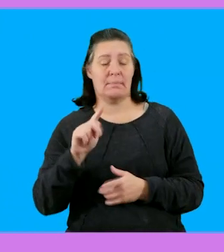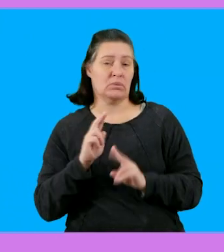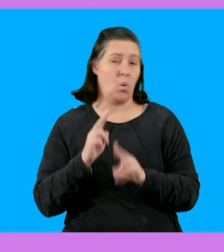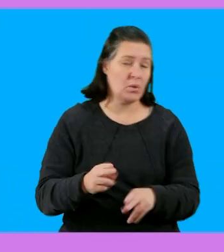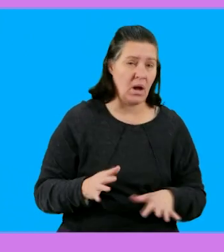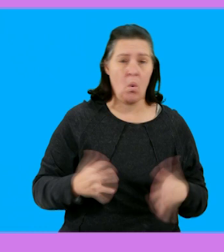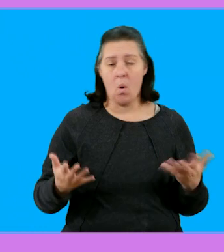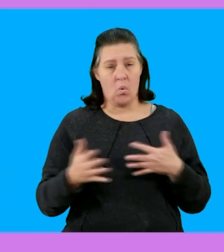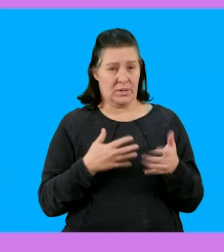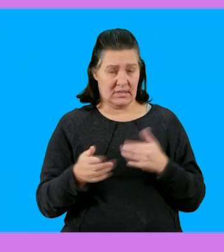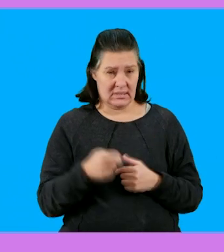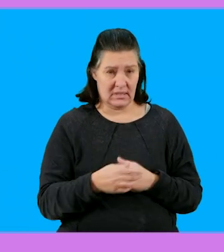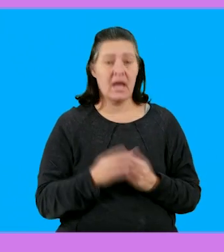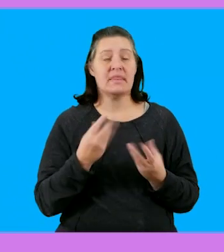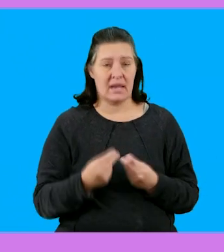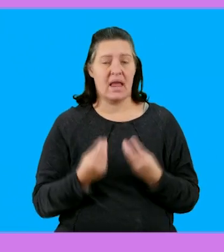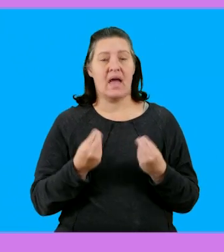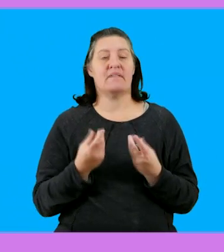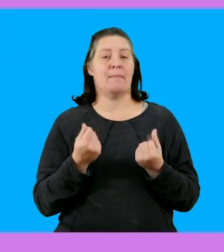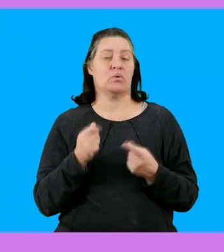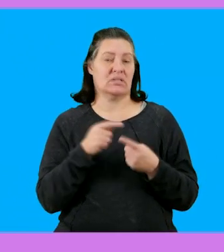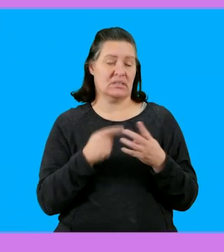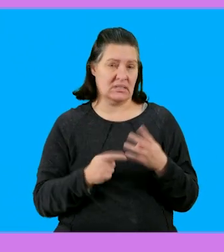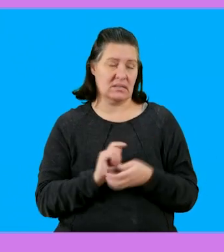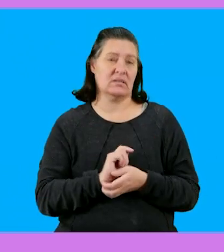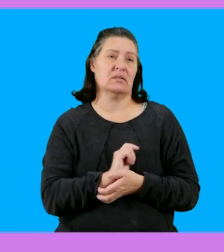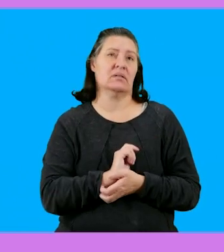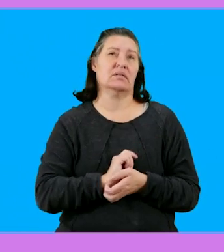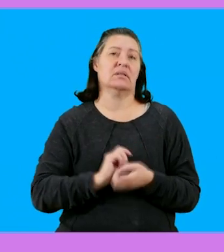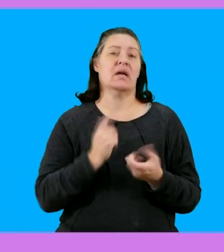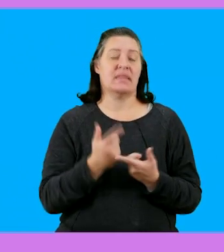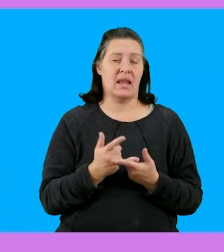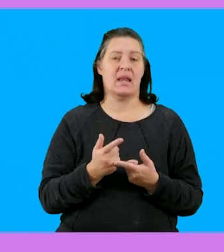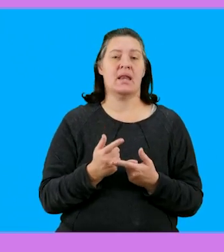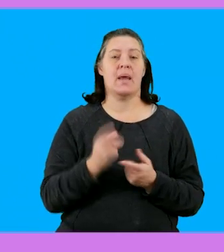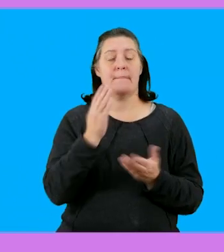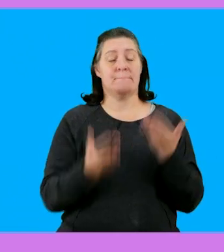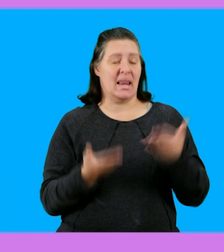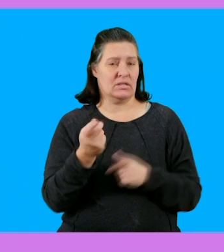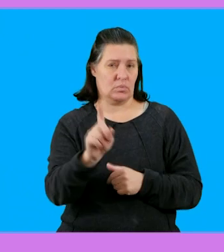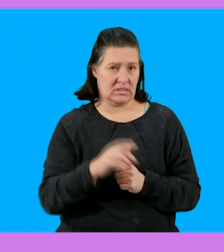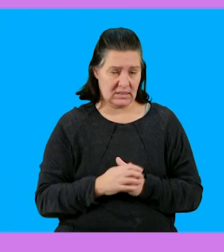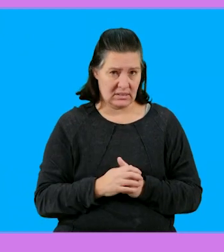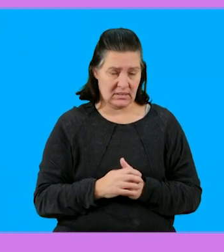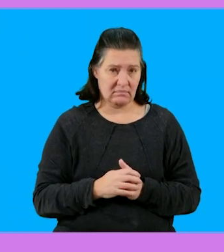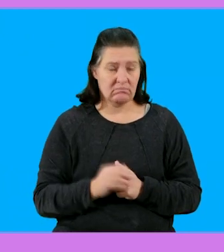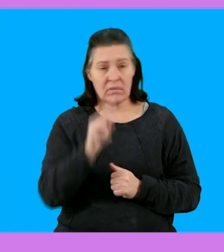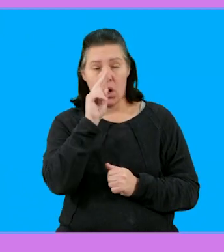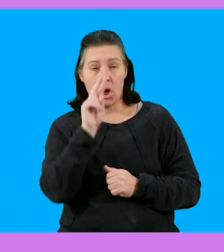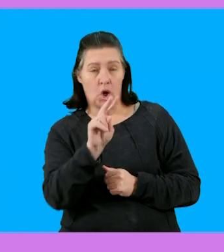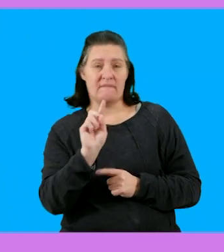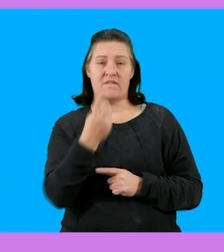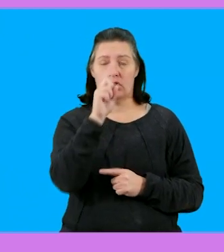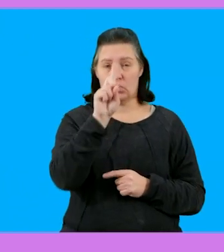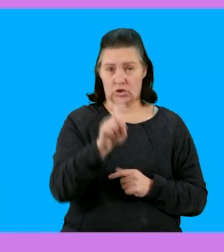and so on. Then we have our amounts, and then very important is the balance, all right. So let's look at our